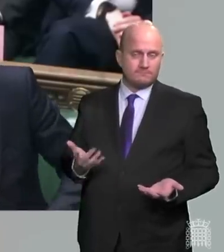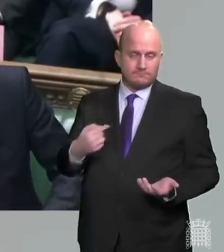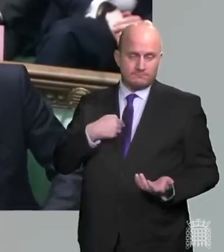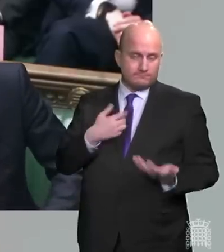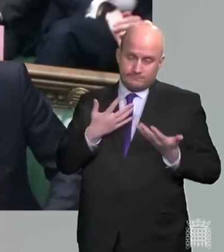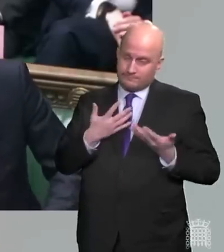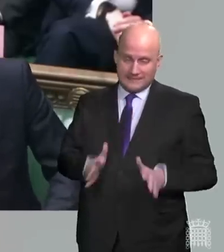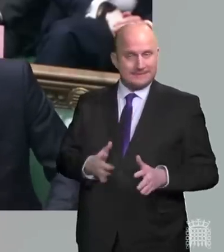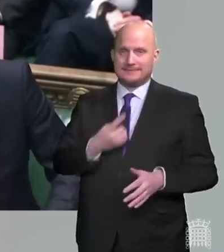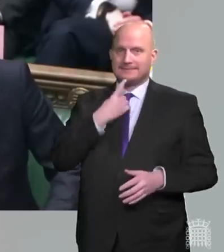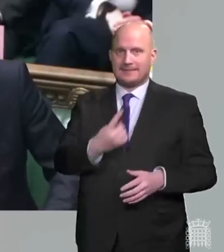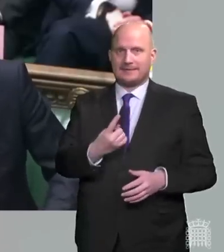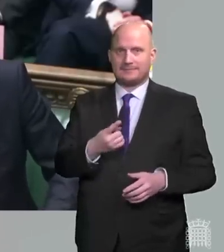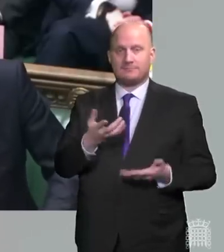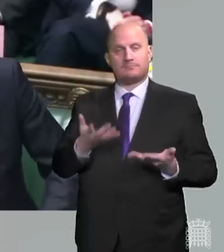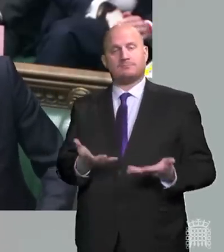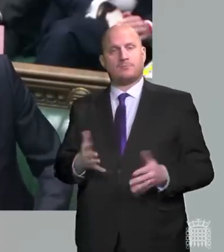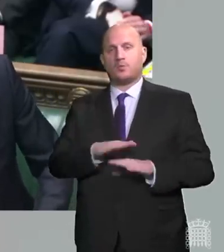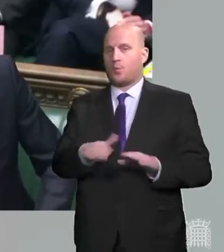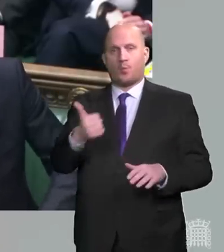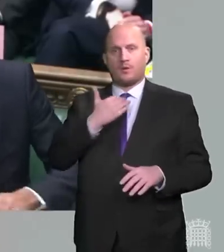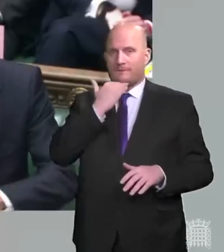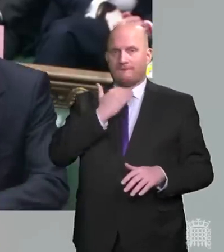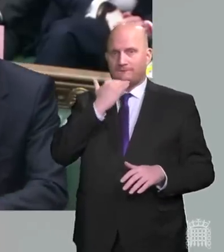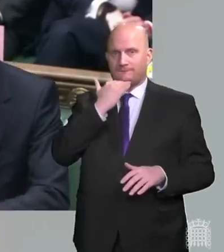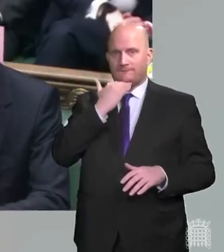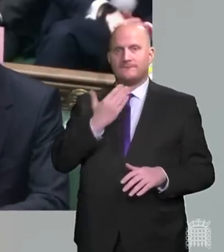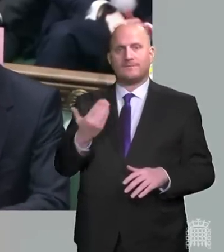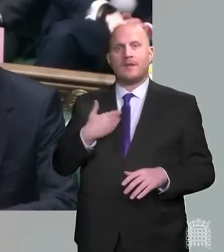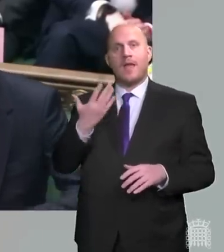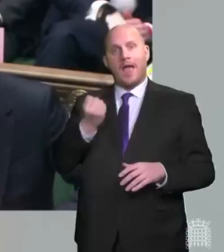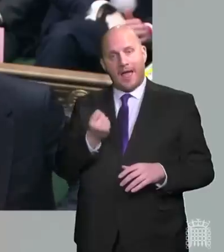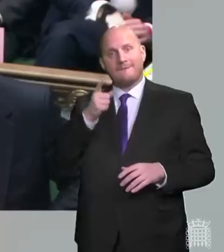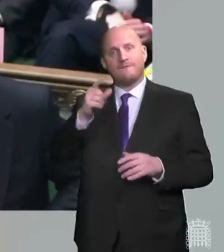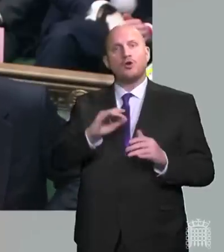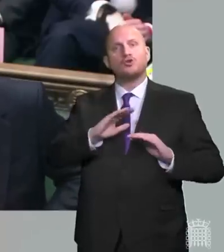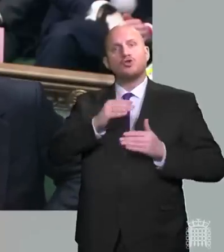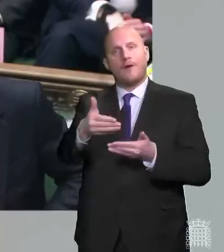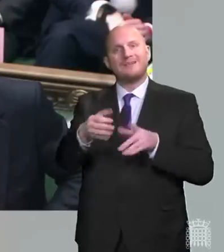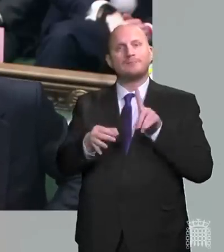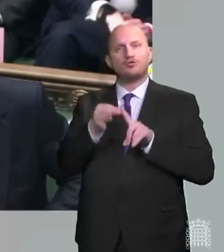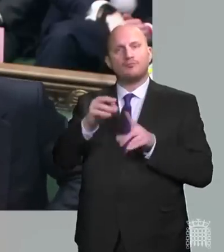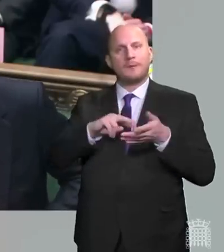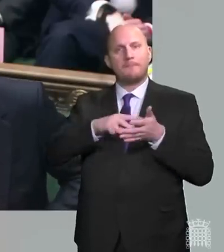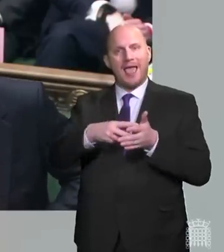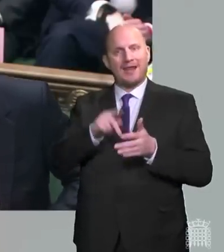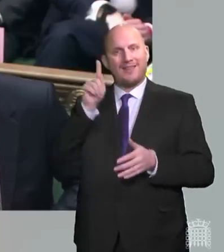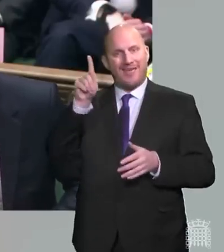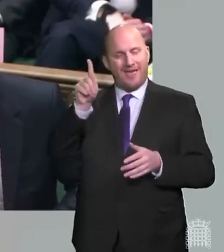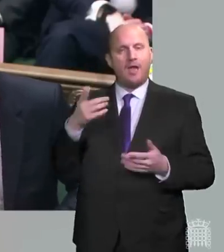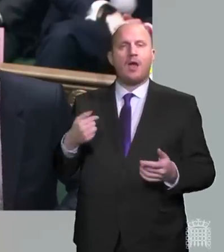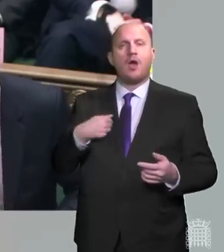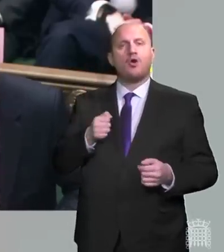acceptable. Rail North Partnership is working with a company on a service improvement plan, and my honourable friend, the Rail Minister, is having